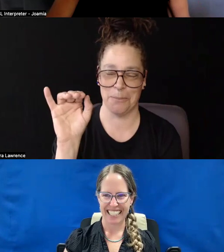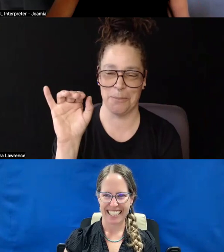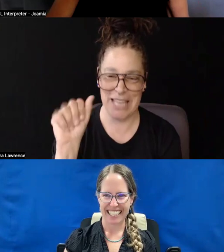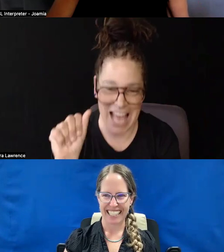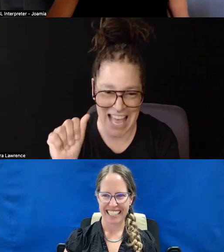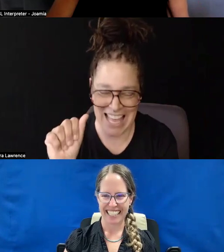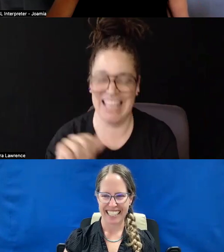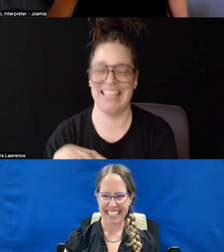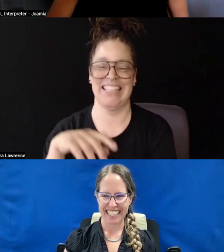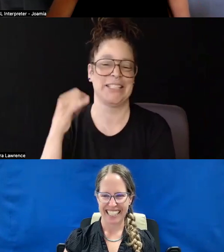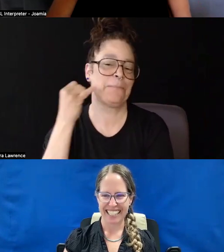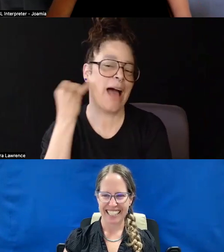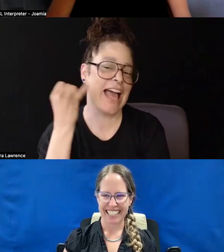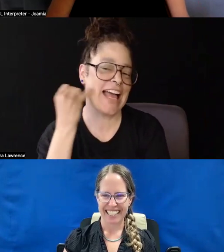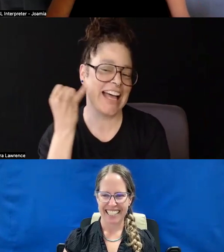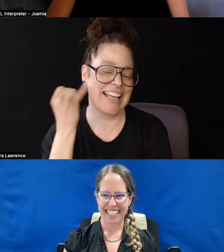is Jemiah.